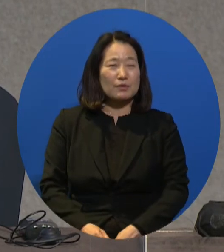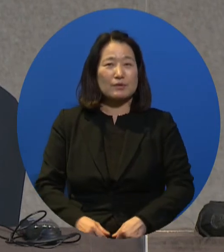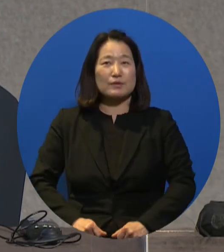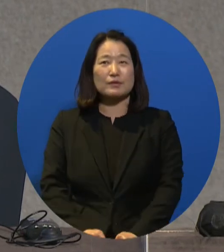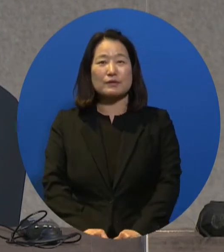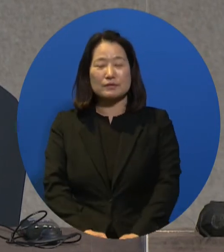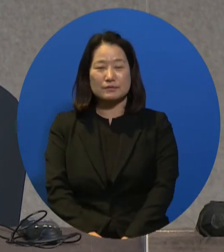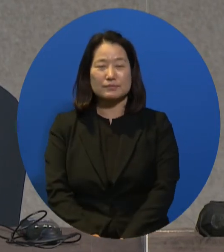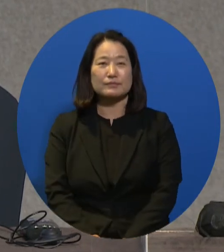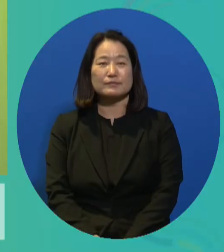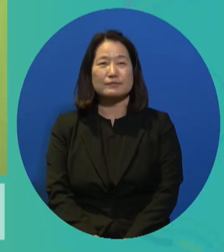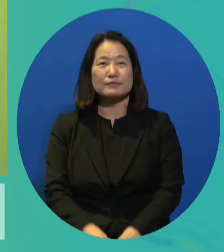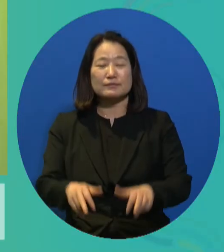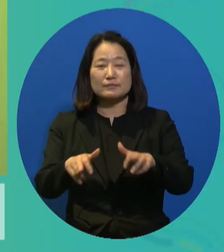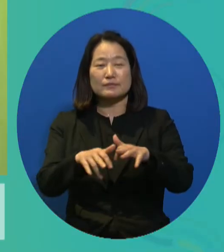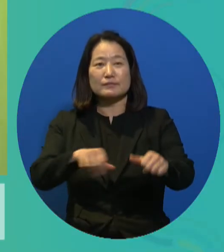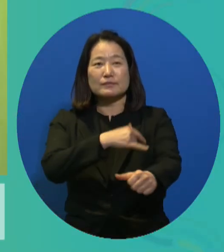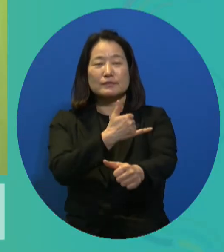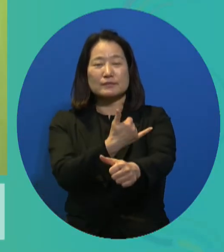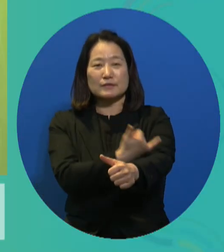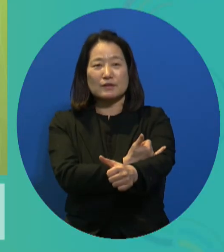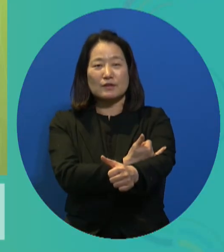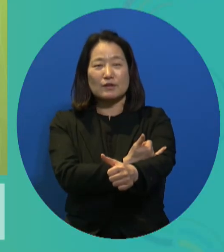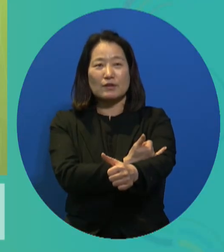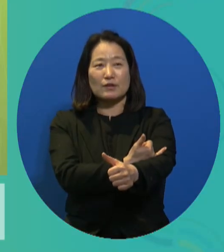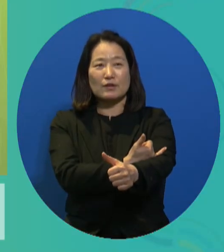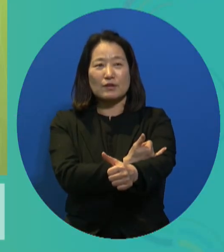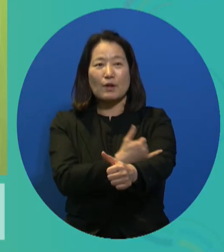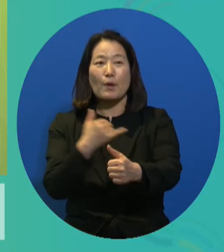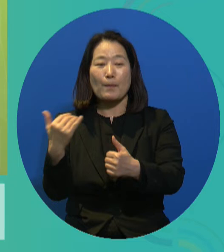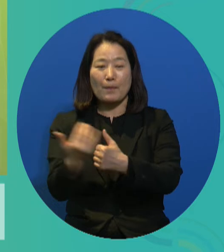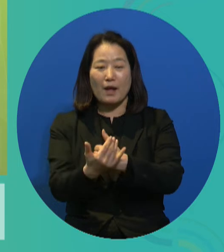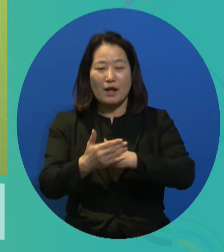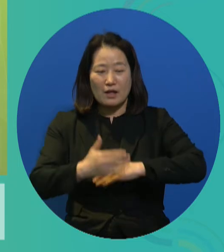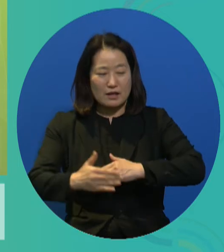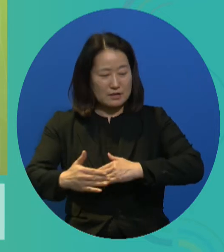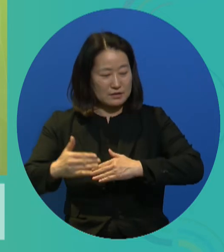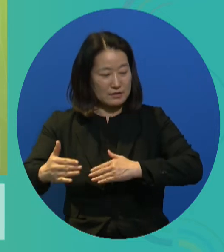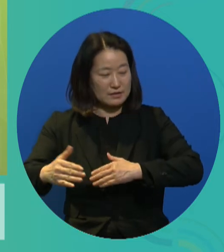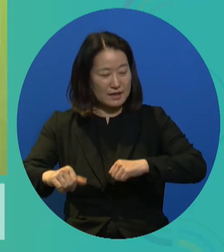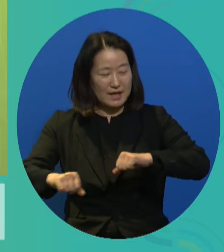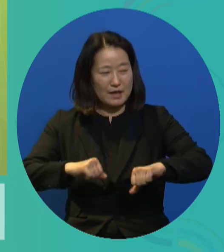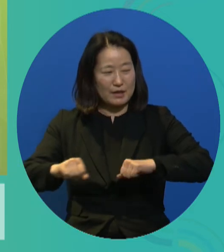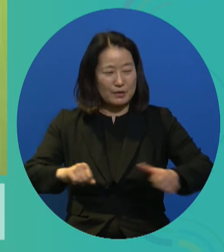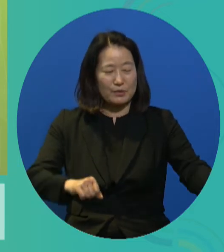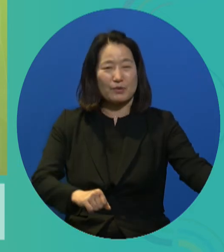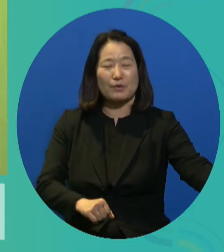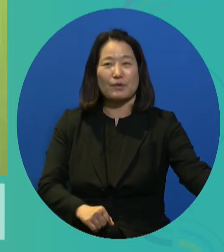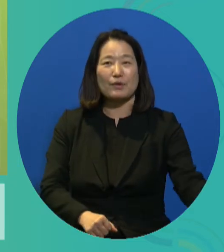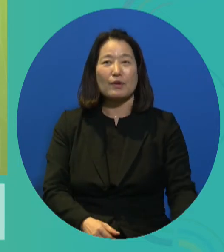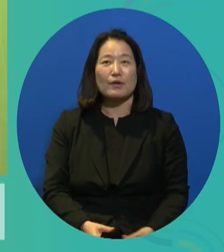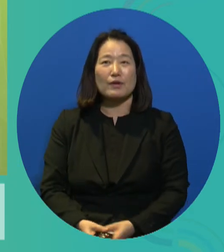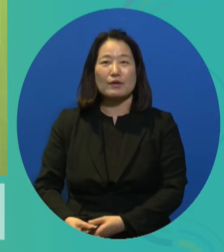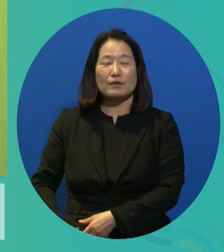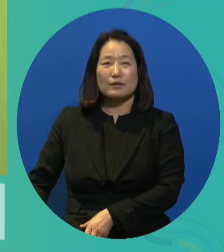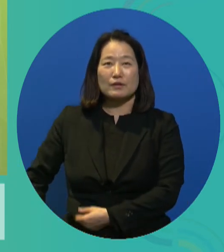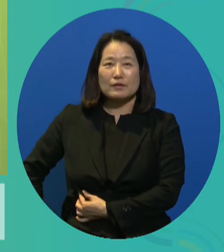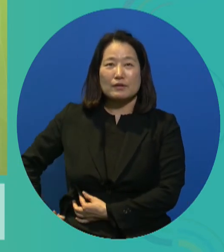Regarding the optional protocol, which has already been mentioned by the different presenters, I would like to talk about how